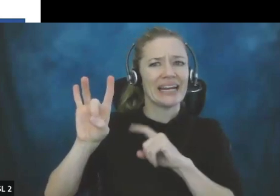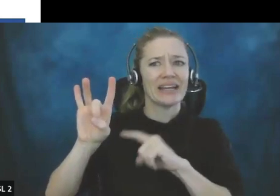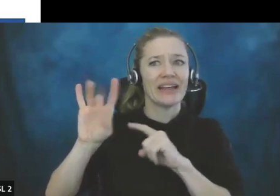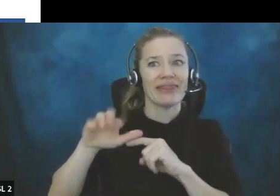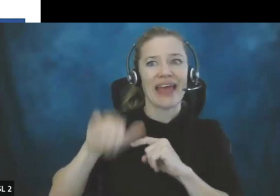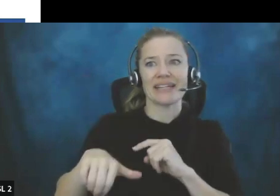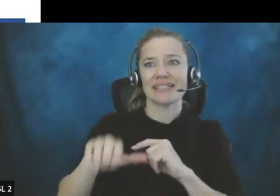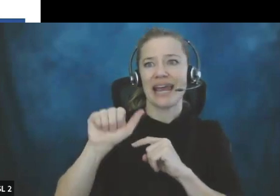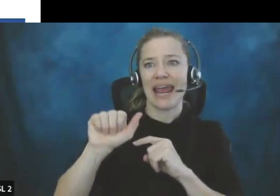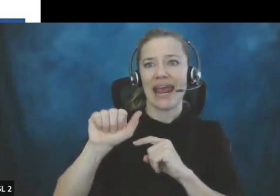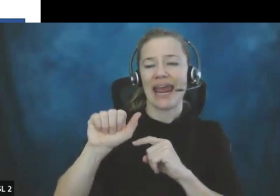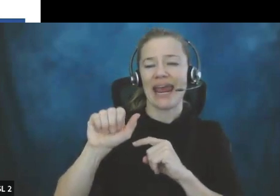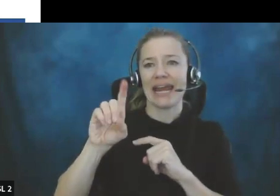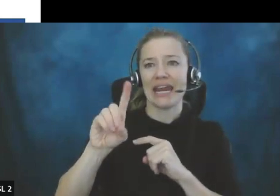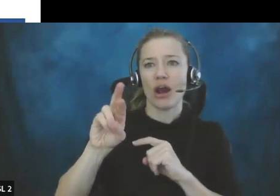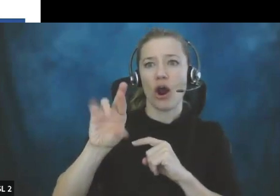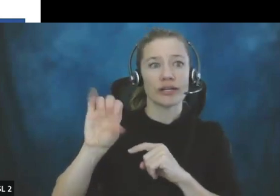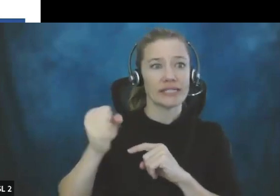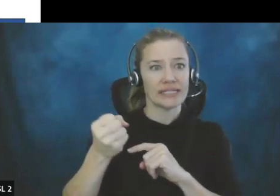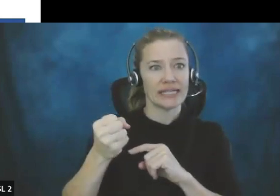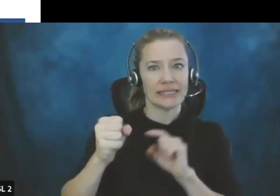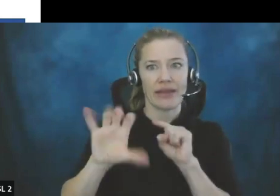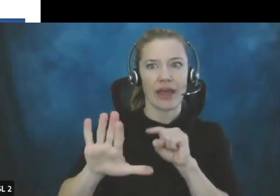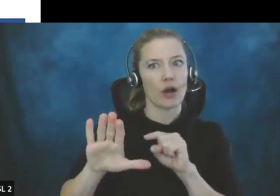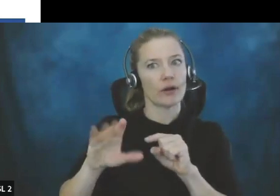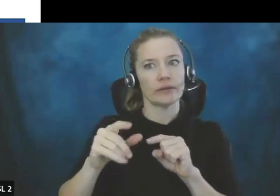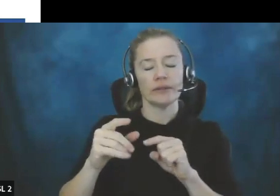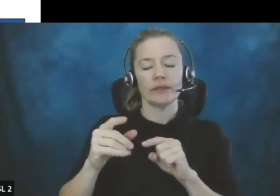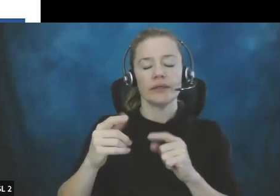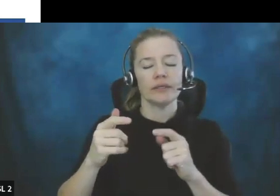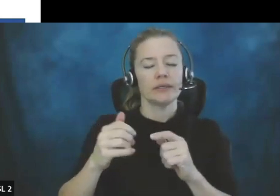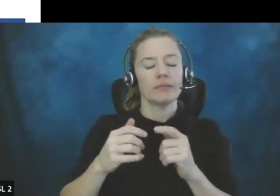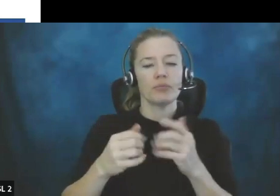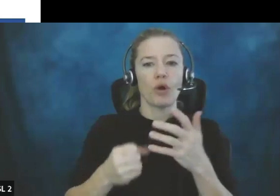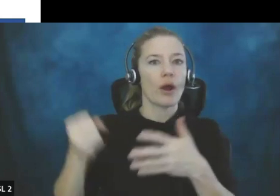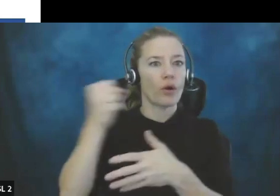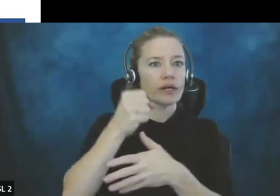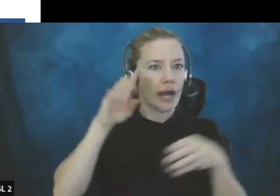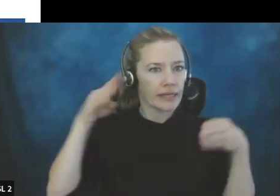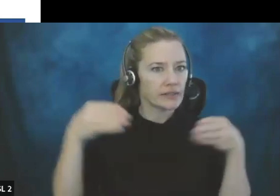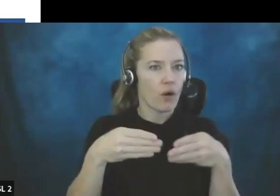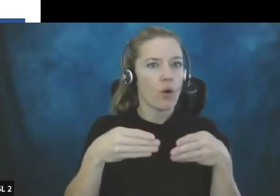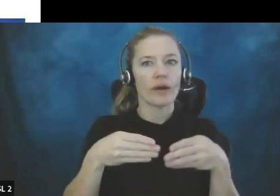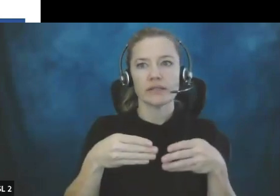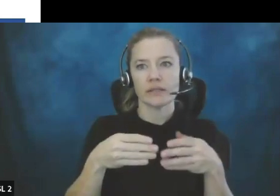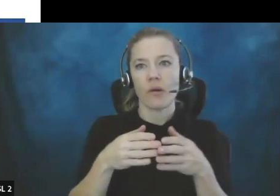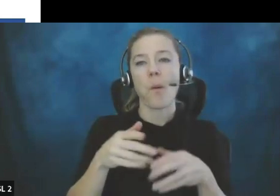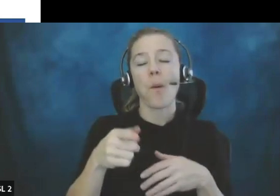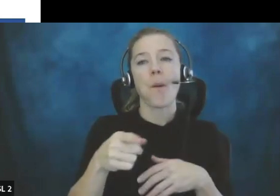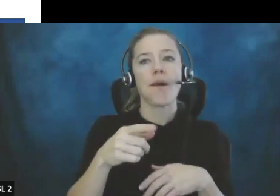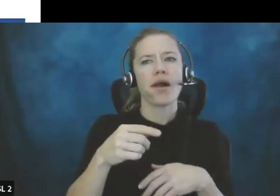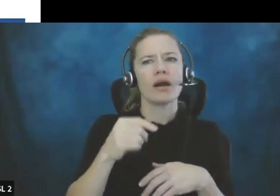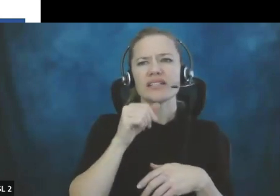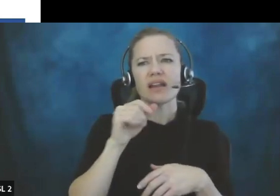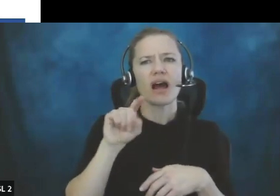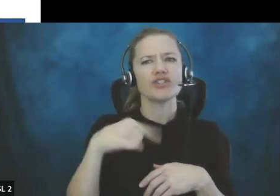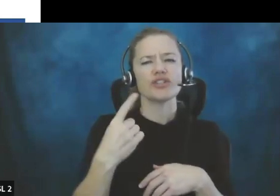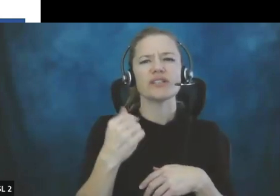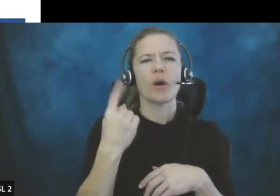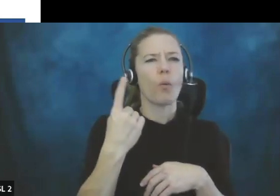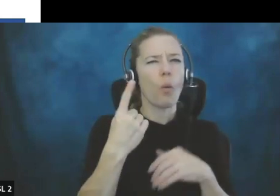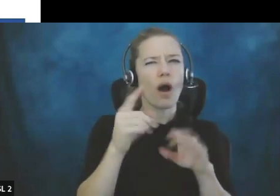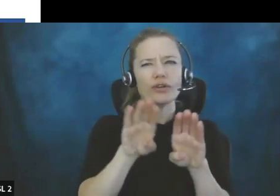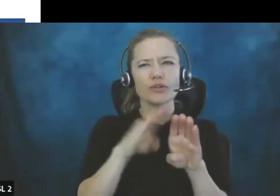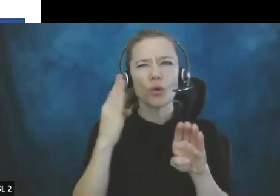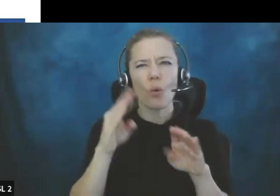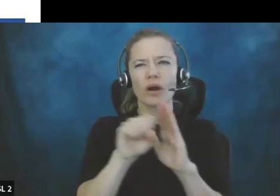kind of focusing in our ADRCs and no wrong door work here. But it was really to build out a no wrong door